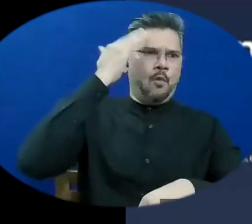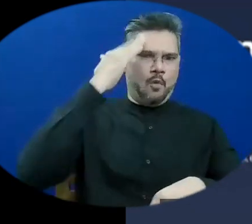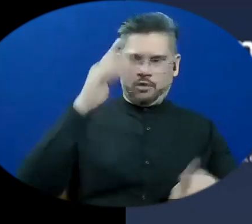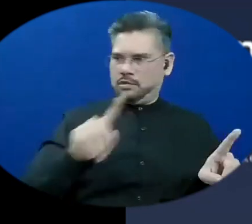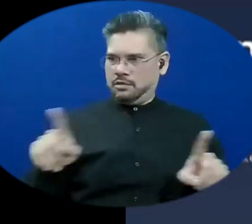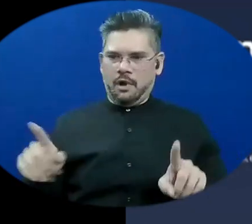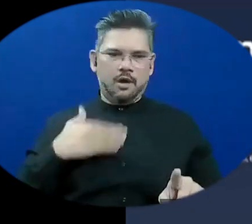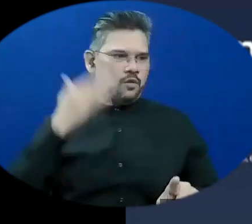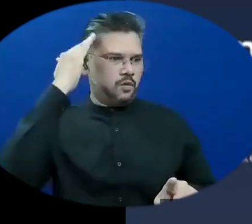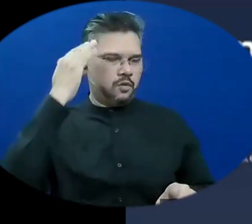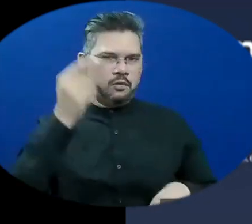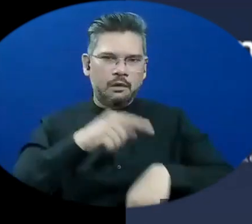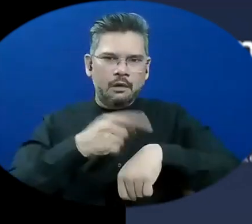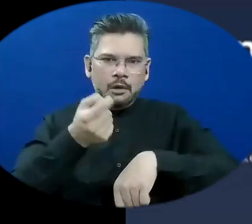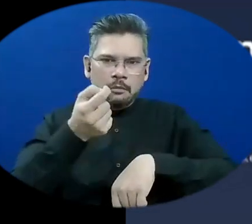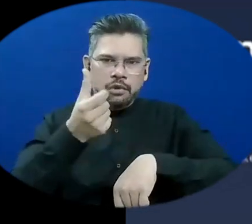and at the same time